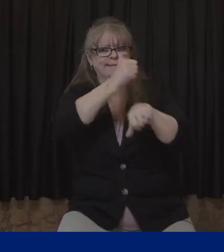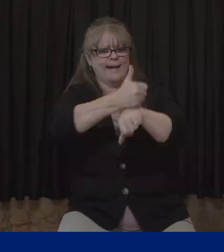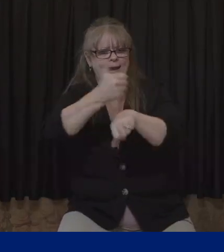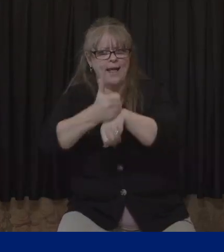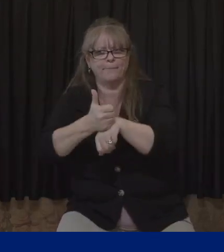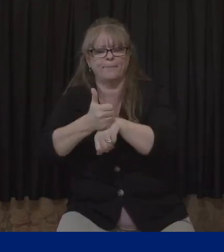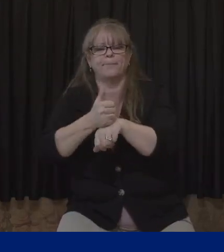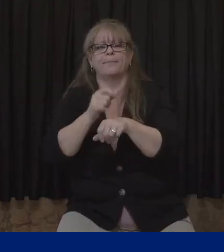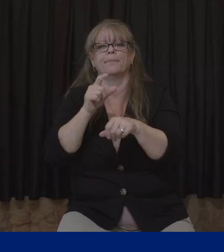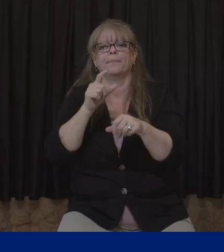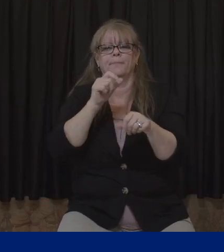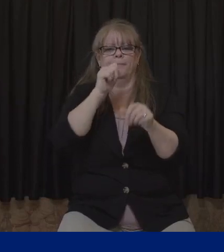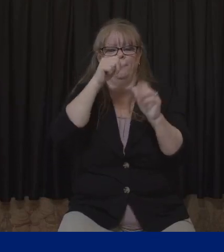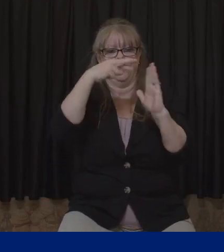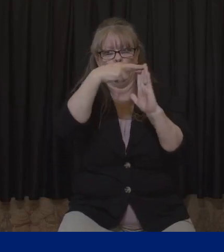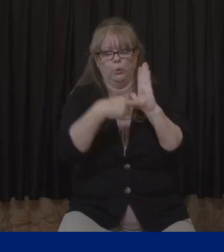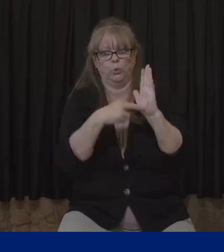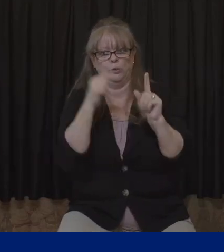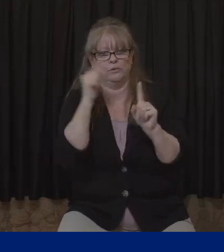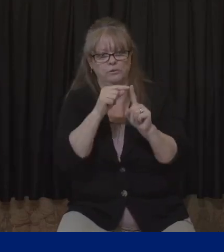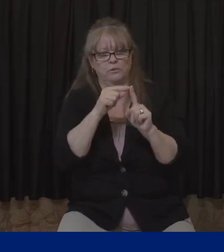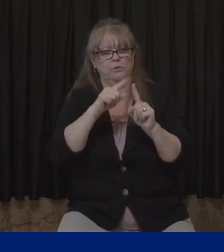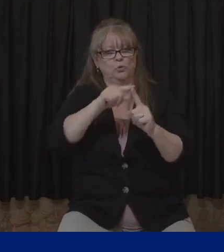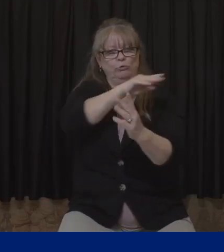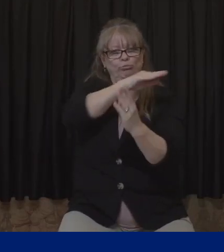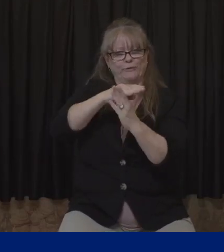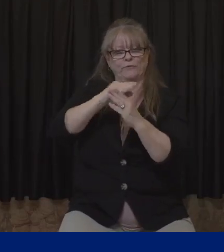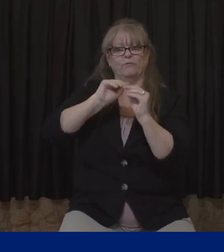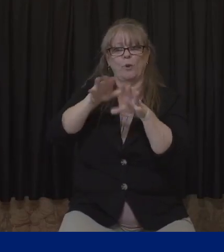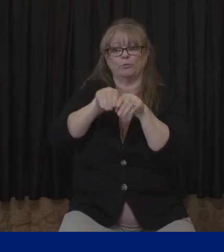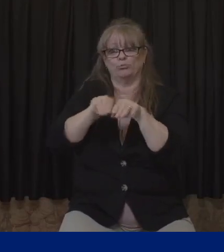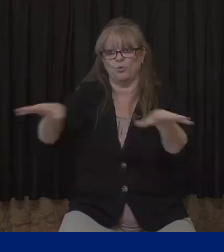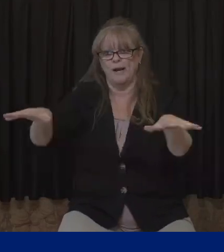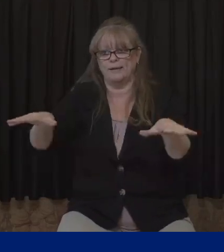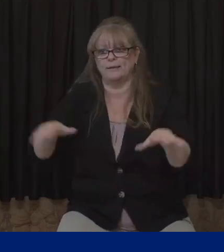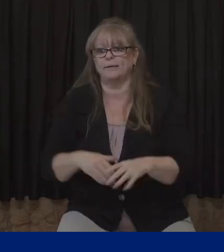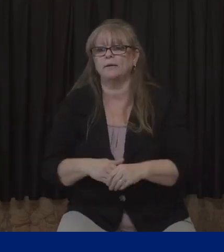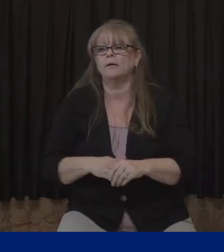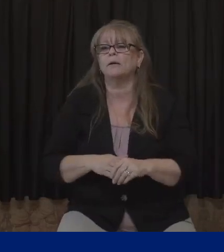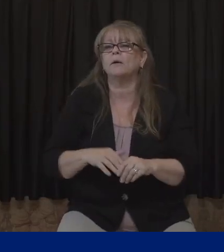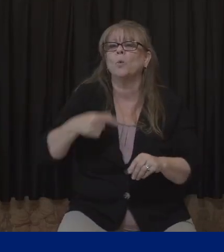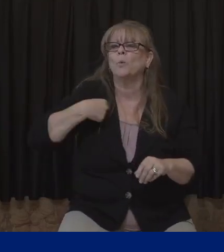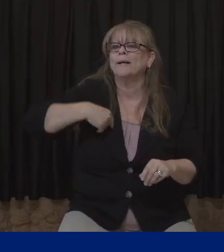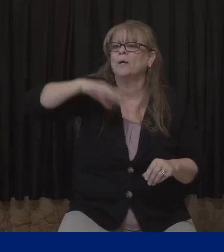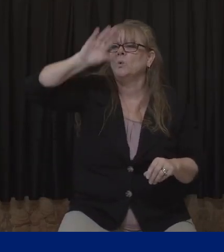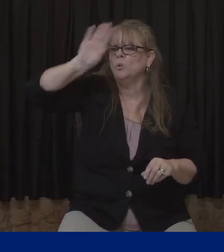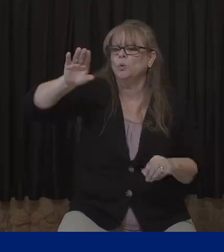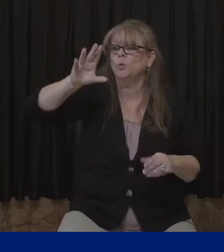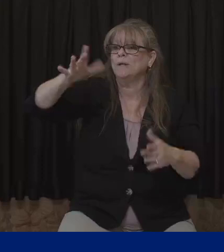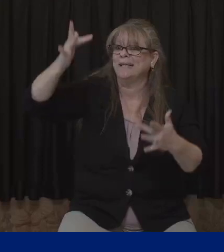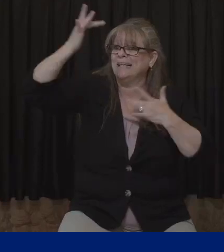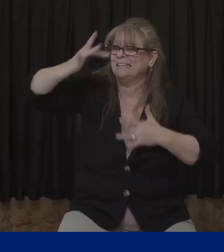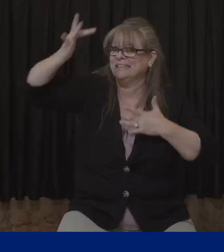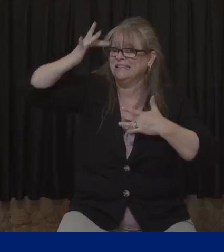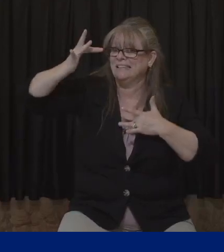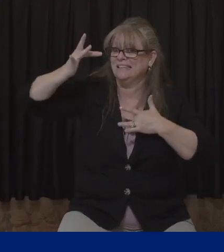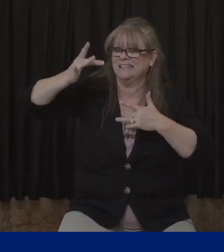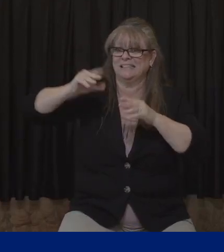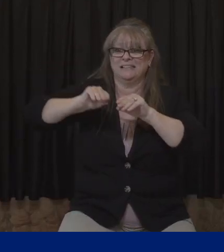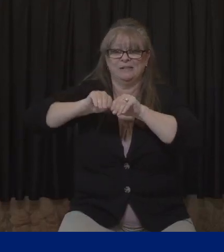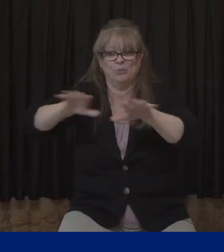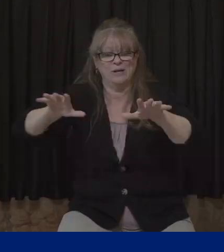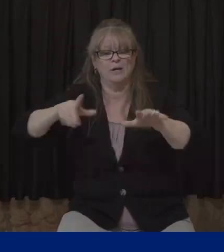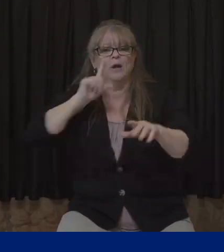know that the virus is spread in two ways. Aerosol clouds from your nose or mouth when you cough or sneeze, which is why masks are so important, and touching a contaminated